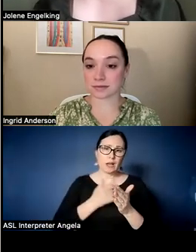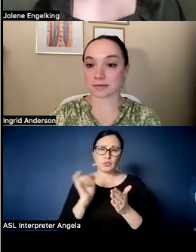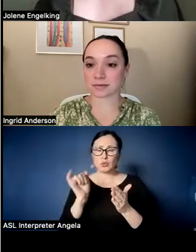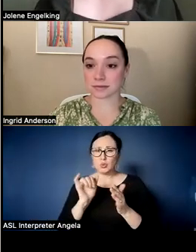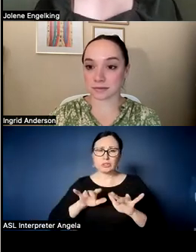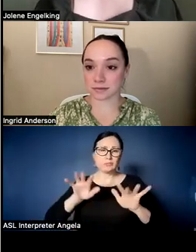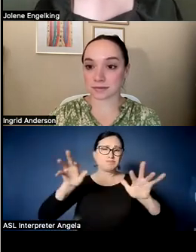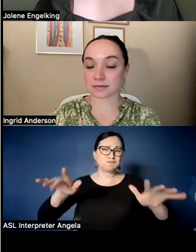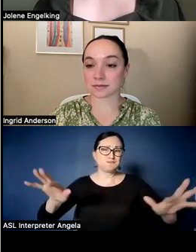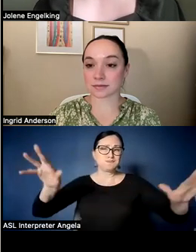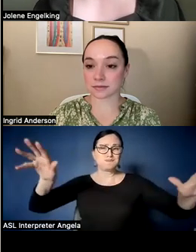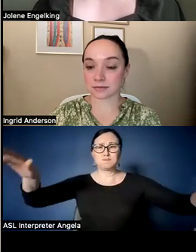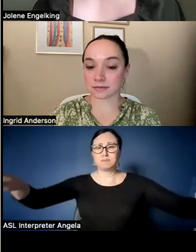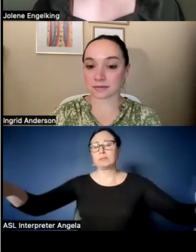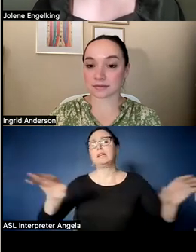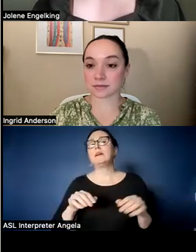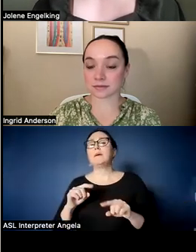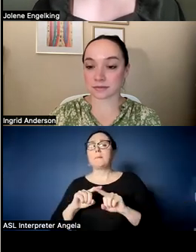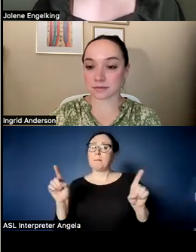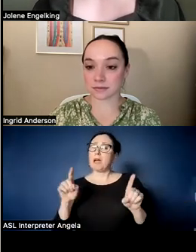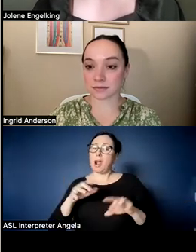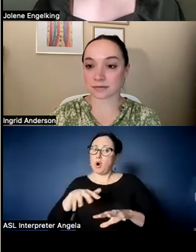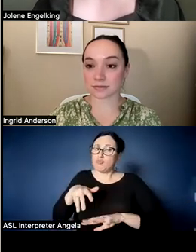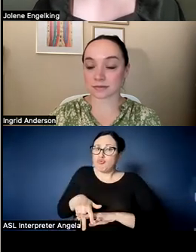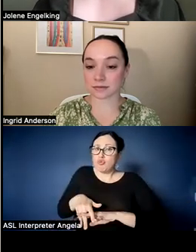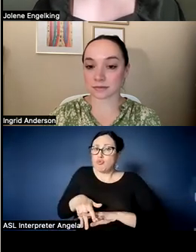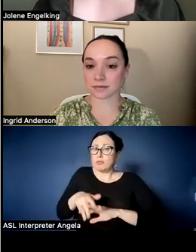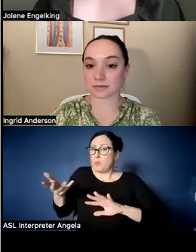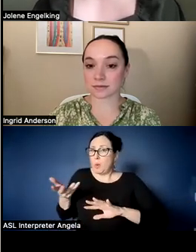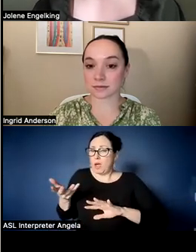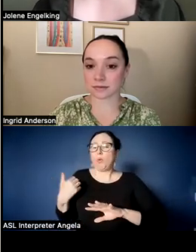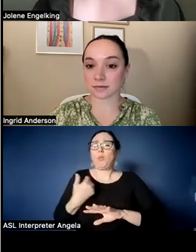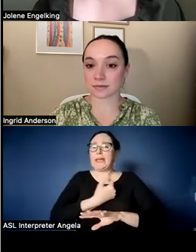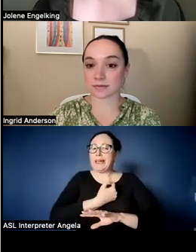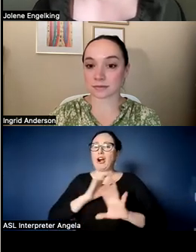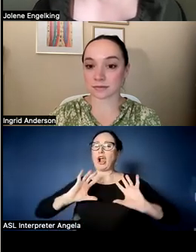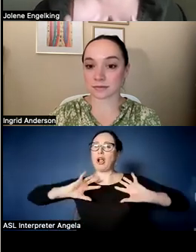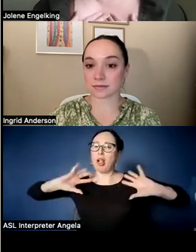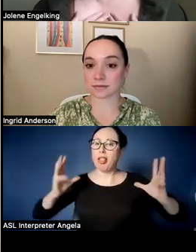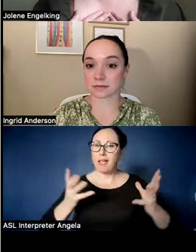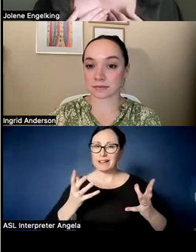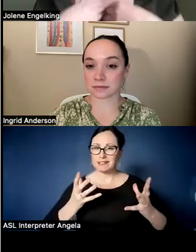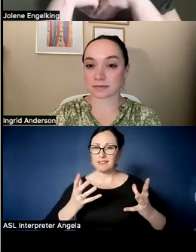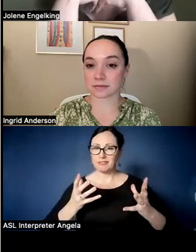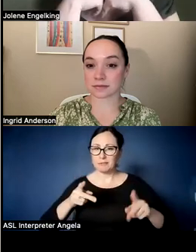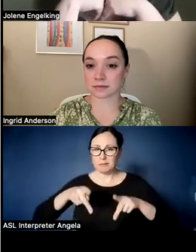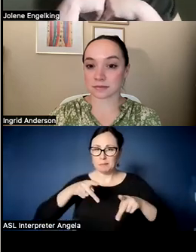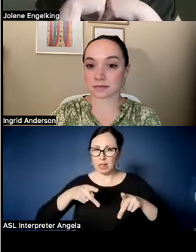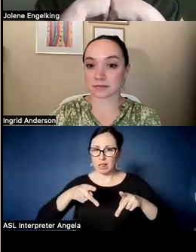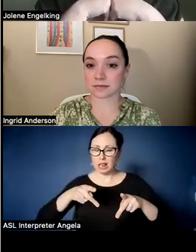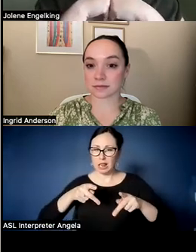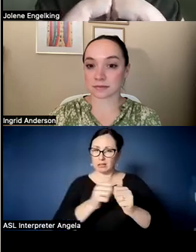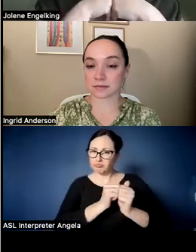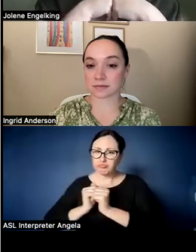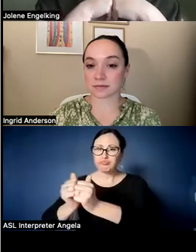are collective people. Our community is center to who we have to be. And while there's many families who've had